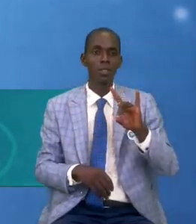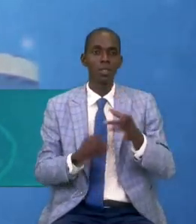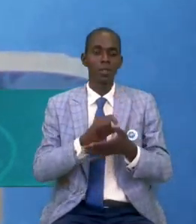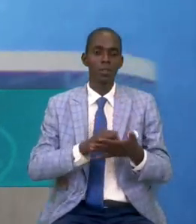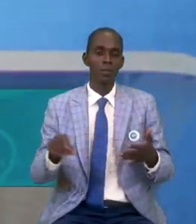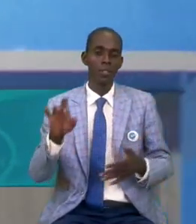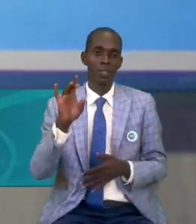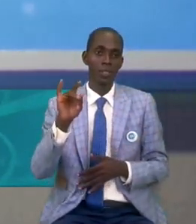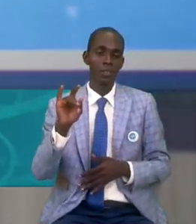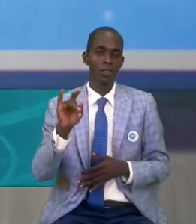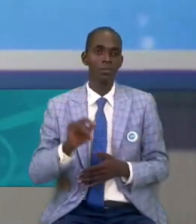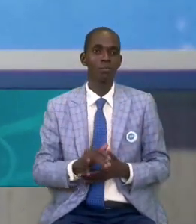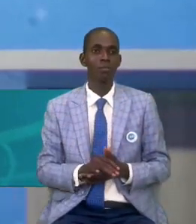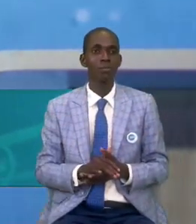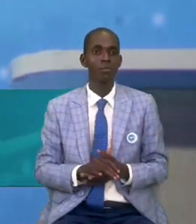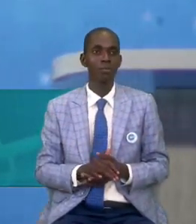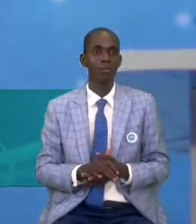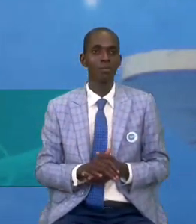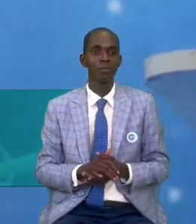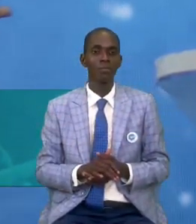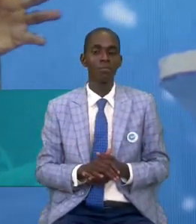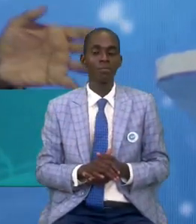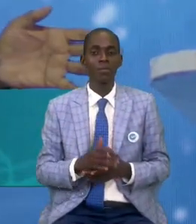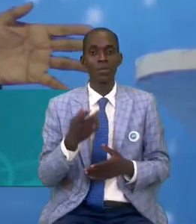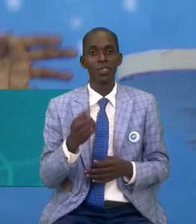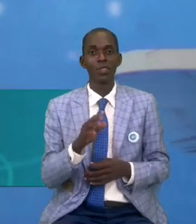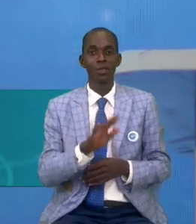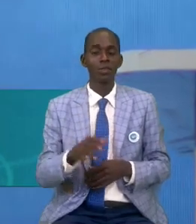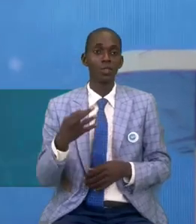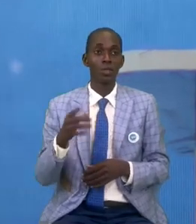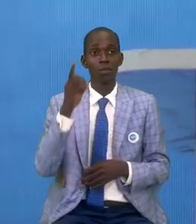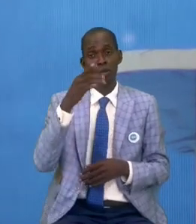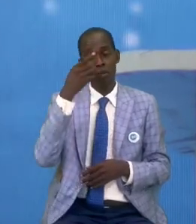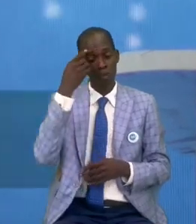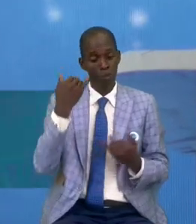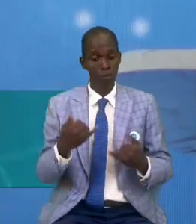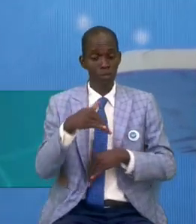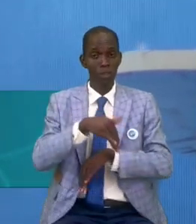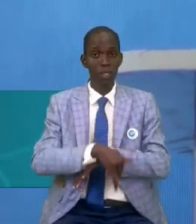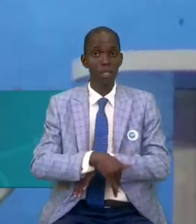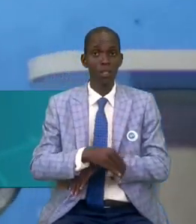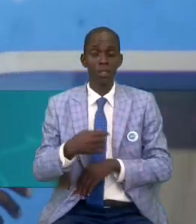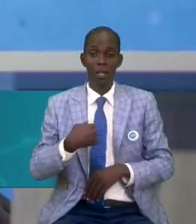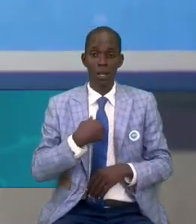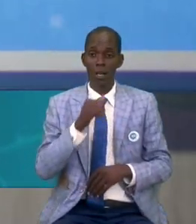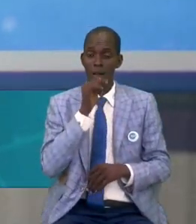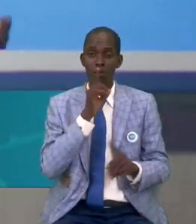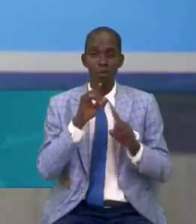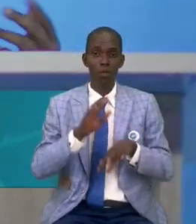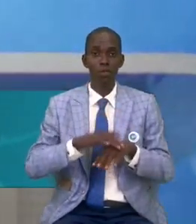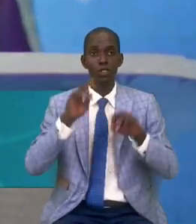because tonight I'm talking on God's transformed children possessing